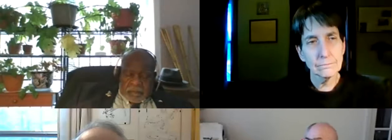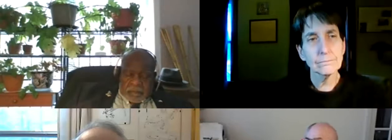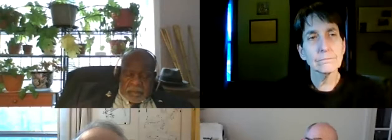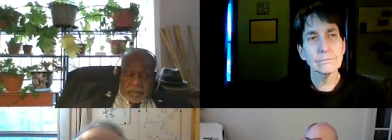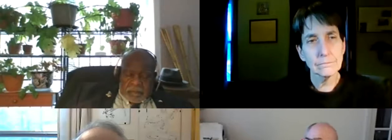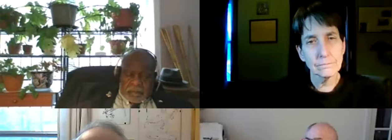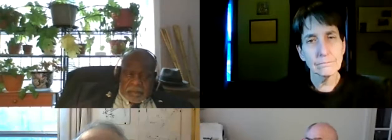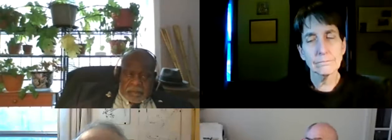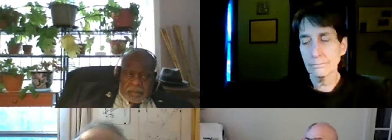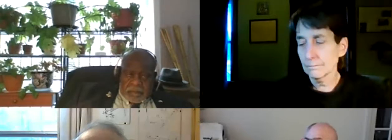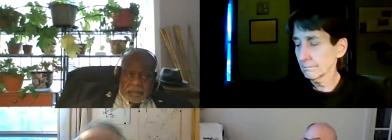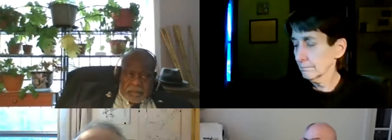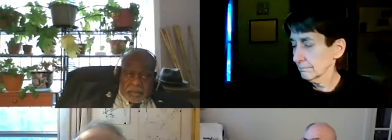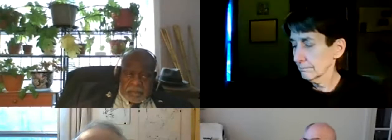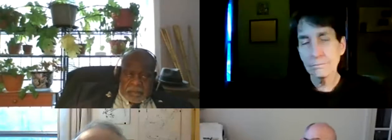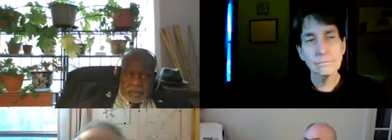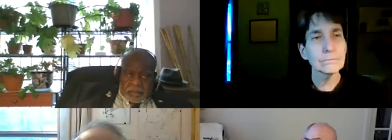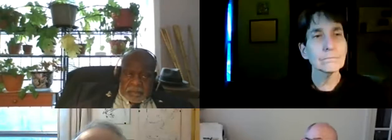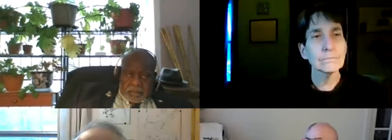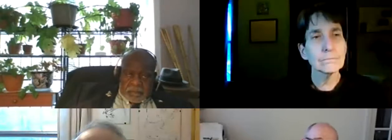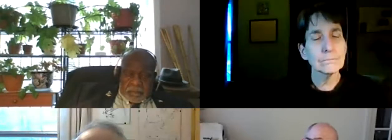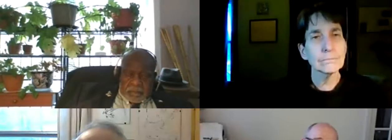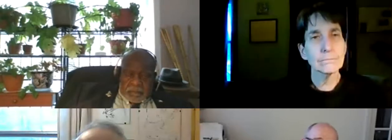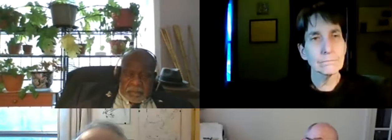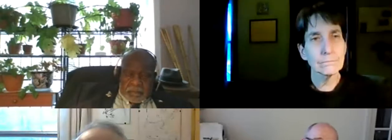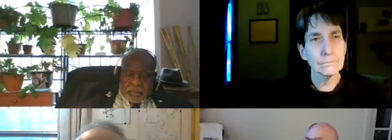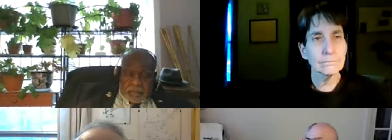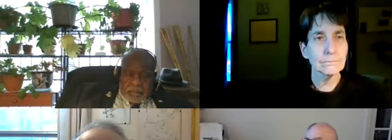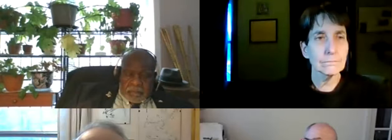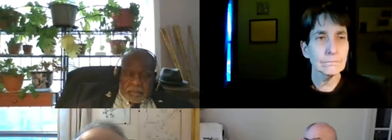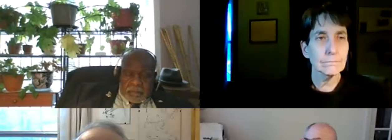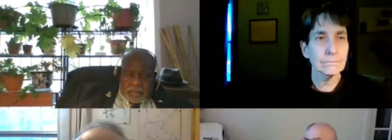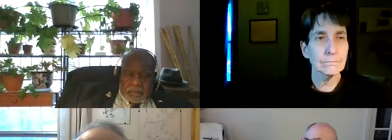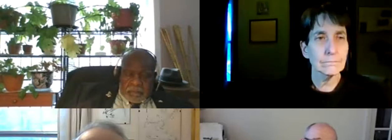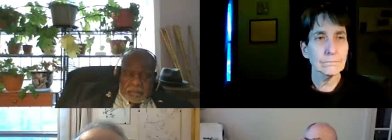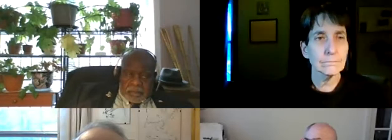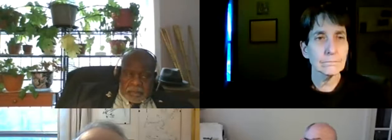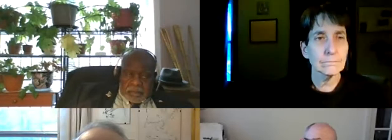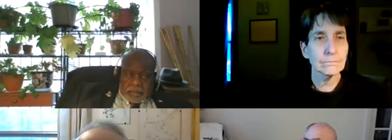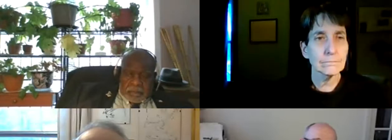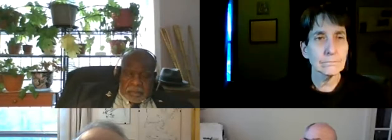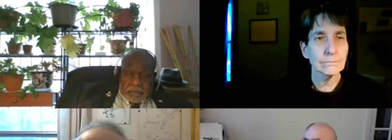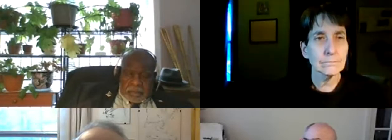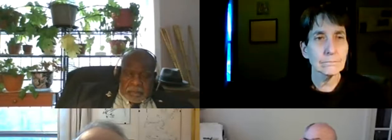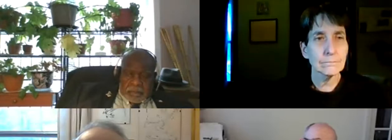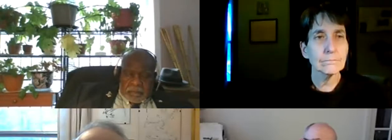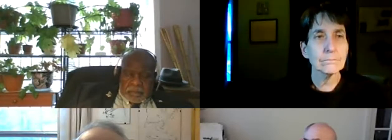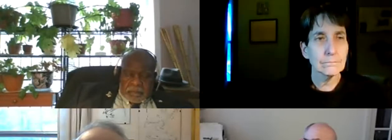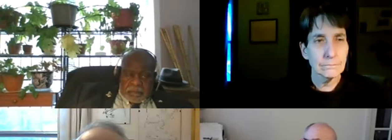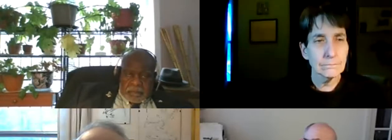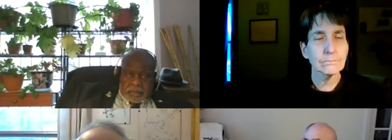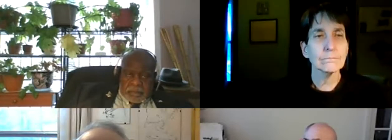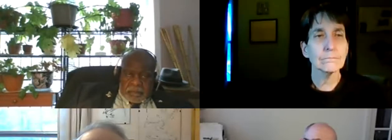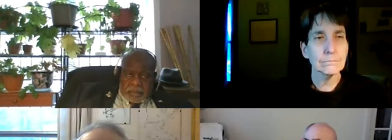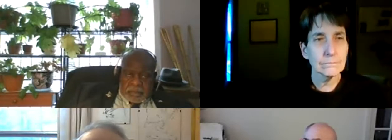gonna be able to rectify a little bit with some of this federal money, but it's really not good that we're so far behind in our ability to like make things accessible over